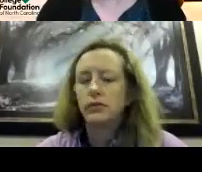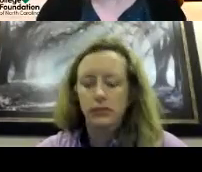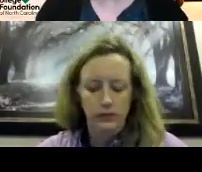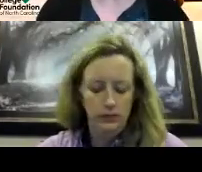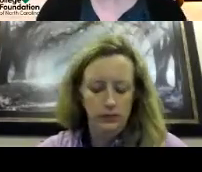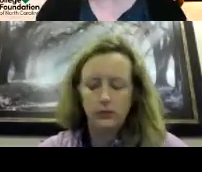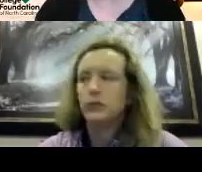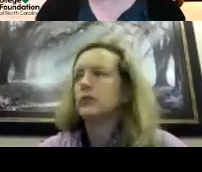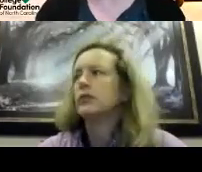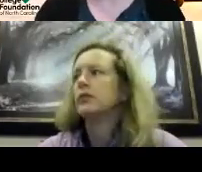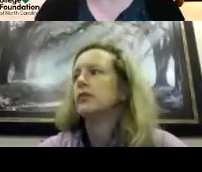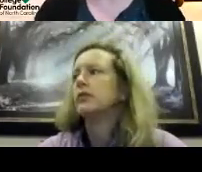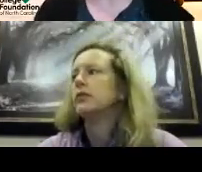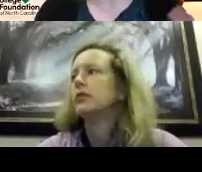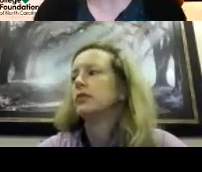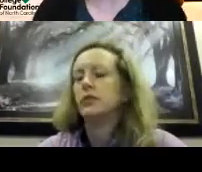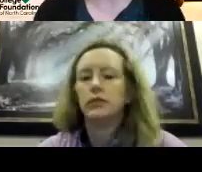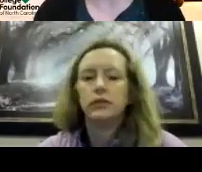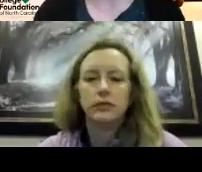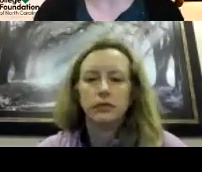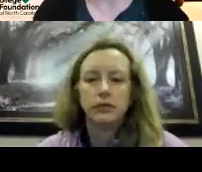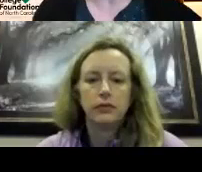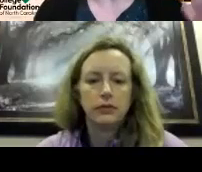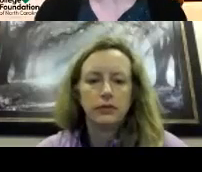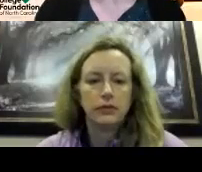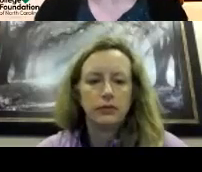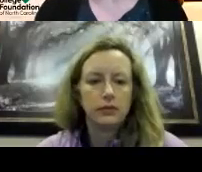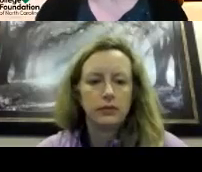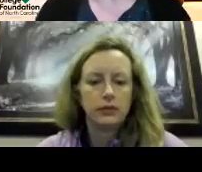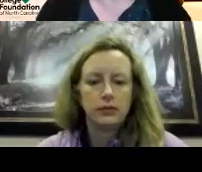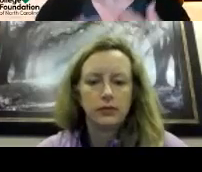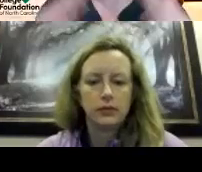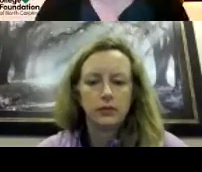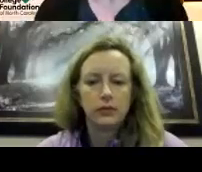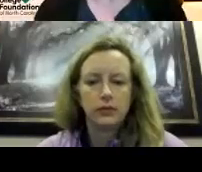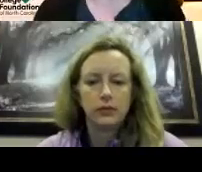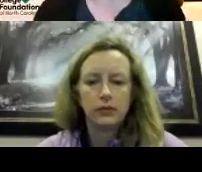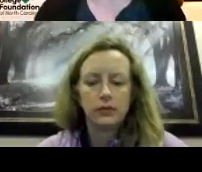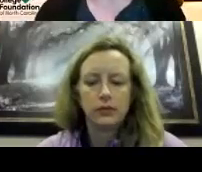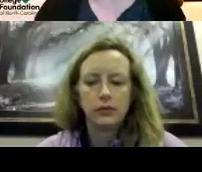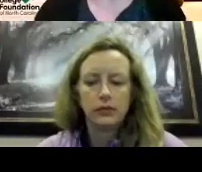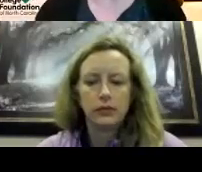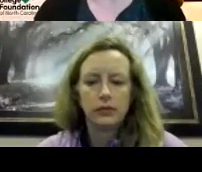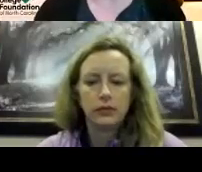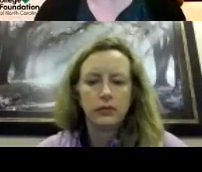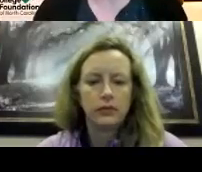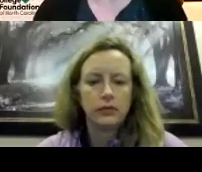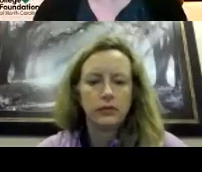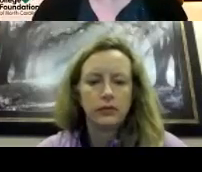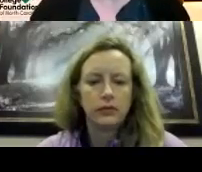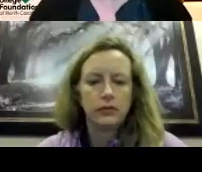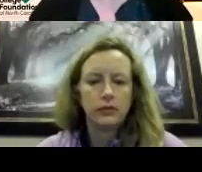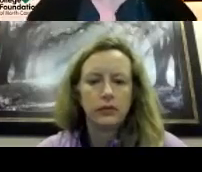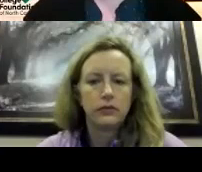that on any college's website. And so I highly recommend you start there and just understand what different colleges